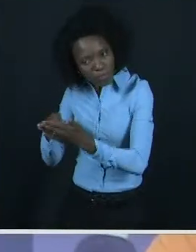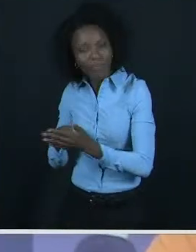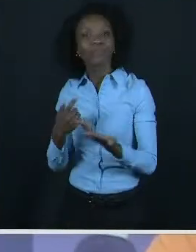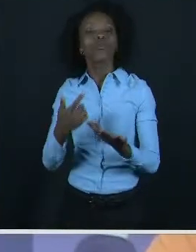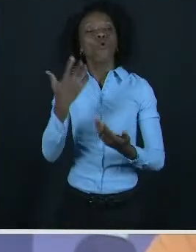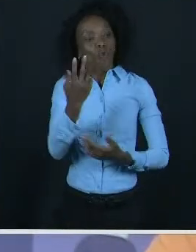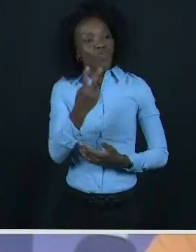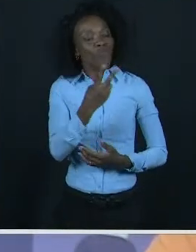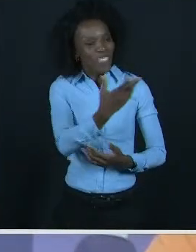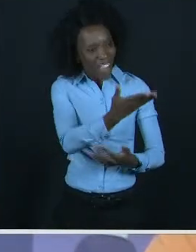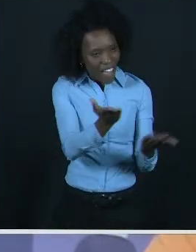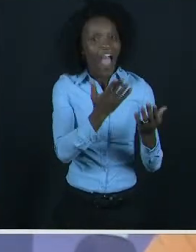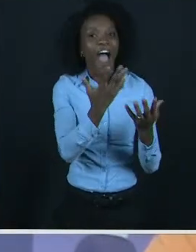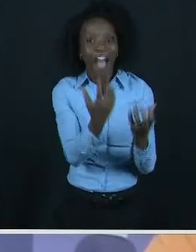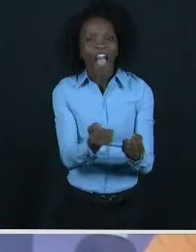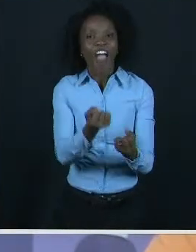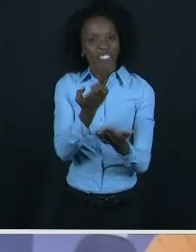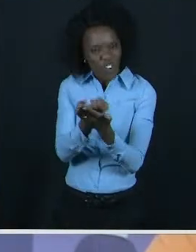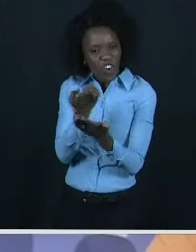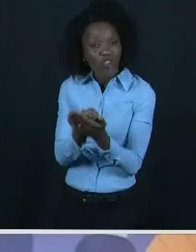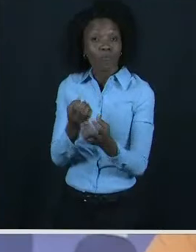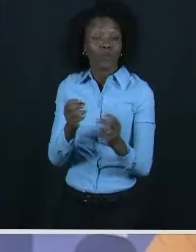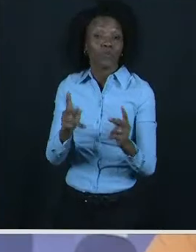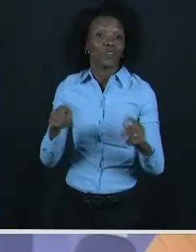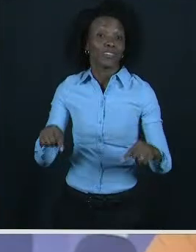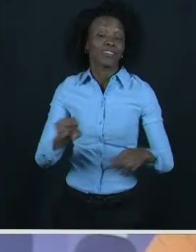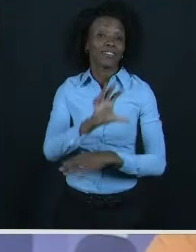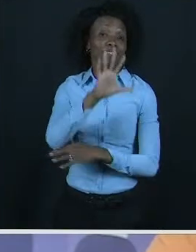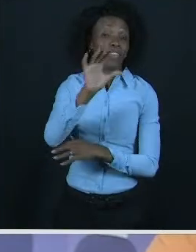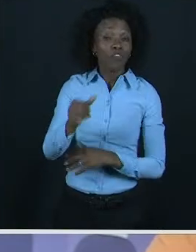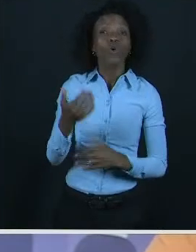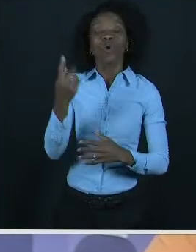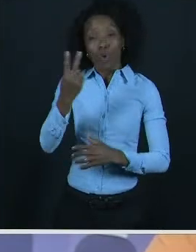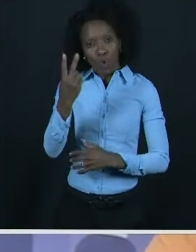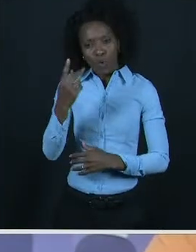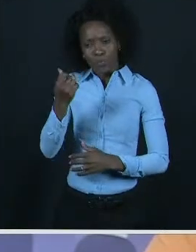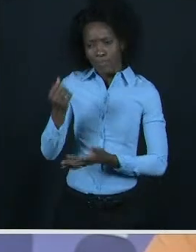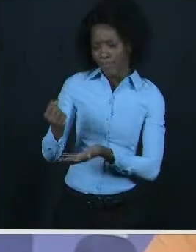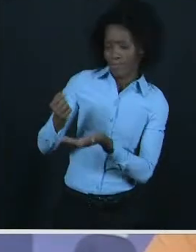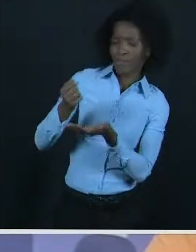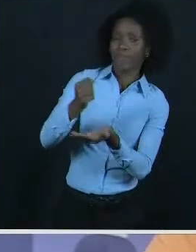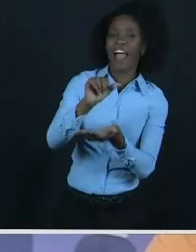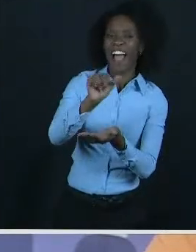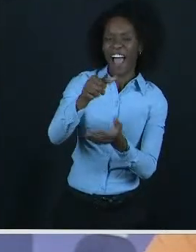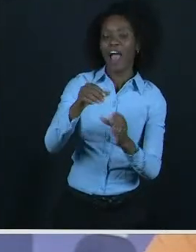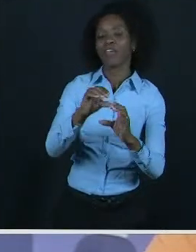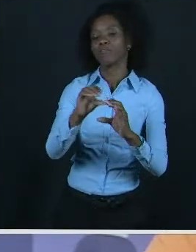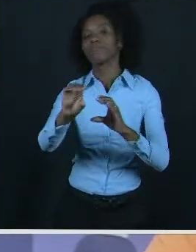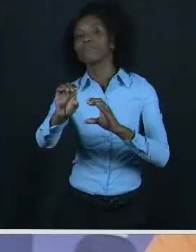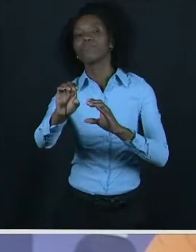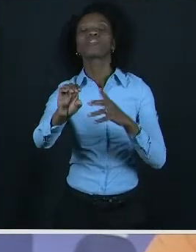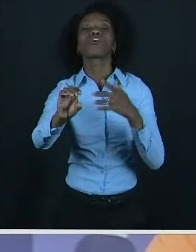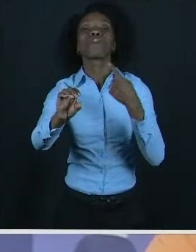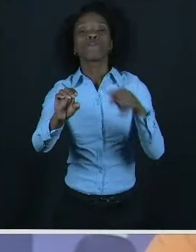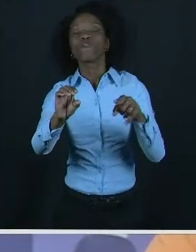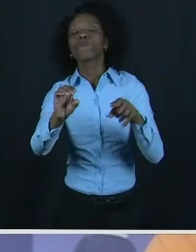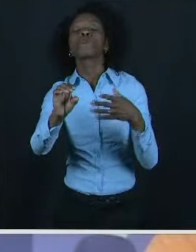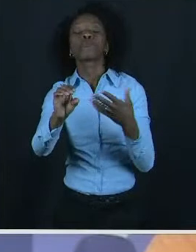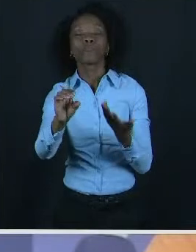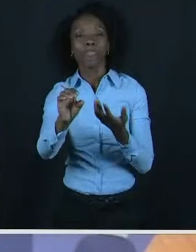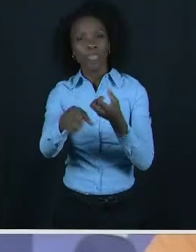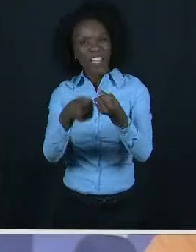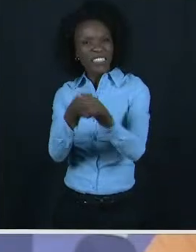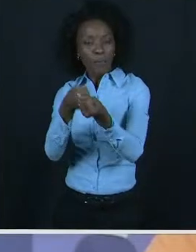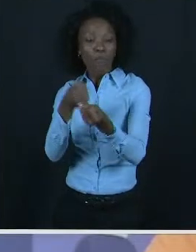economic opportunities for women. Funds have also been directed to expanding support